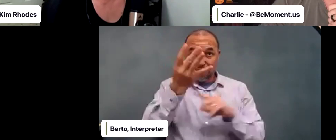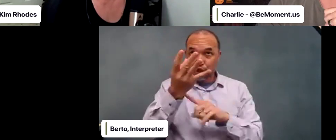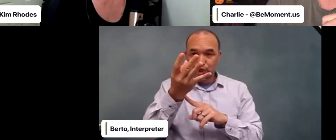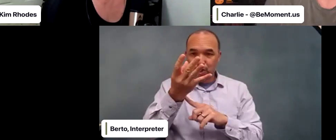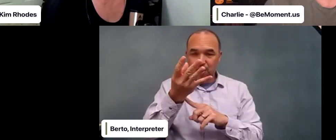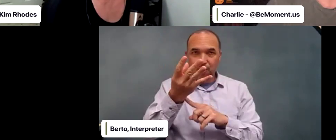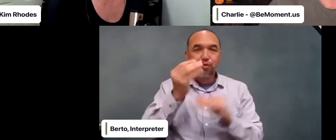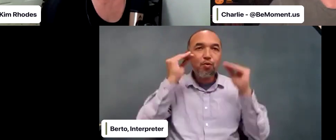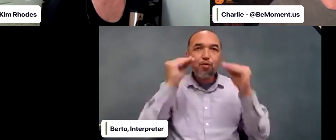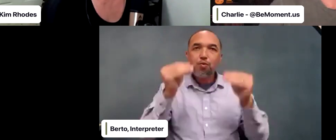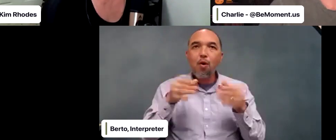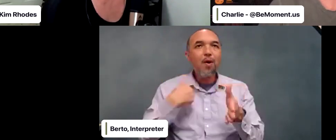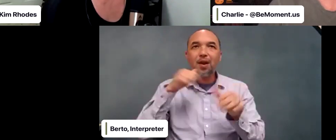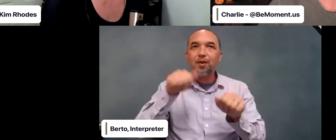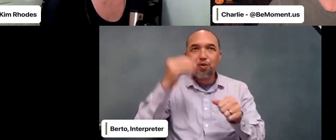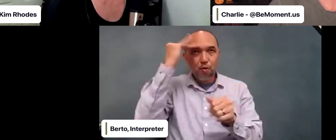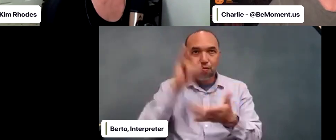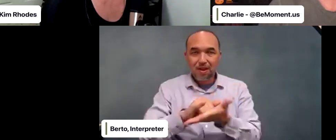having. And,